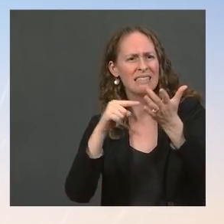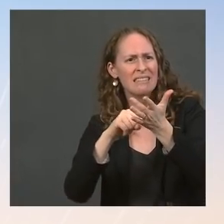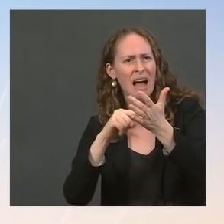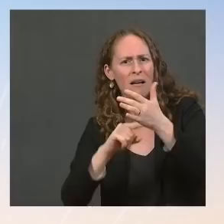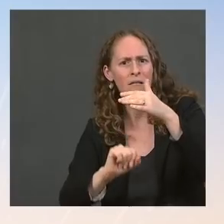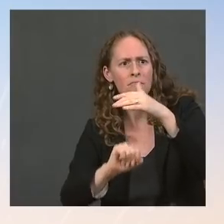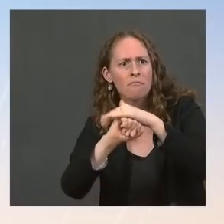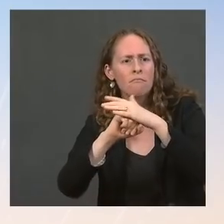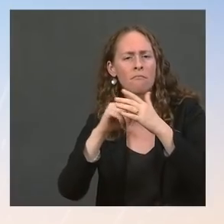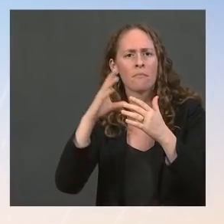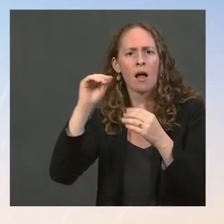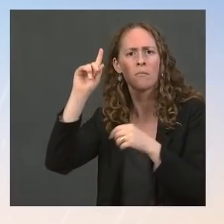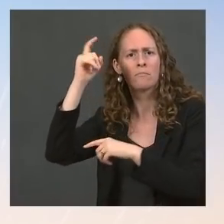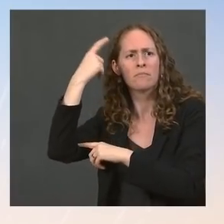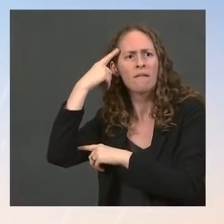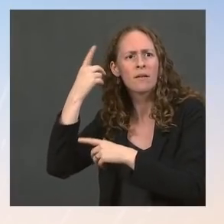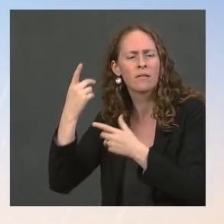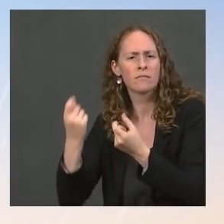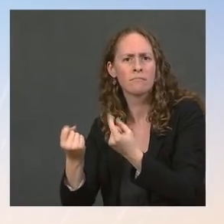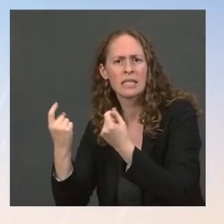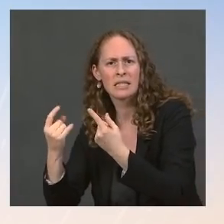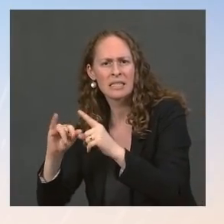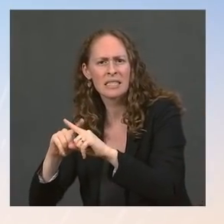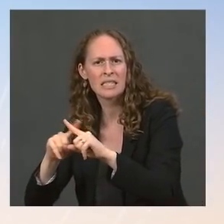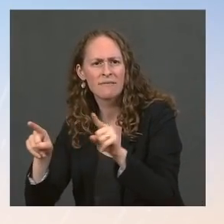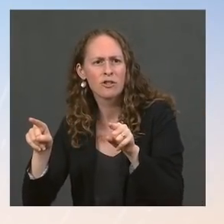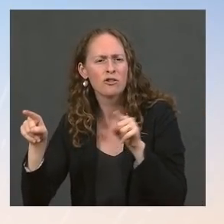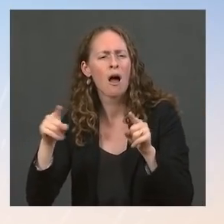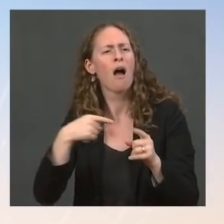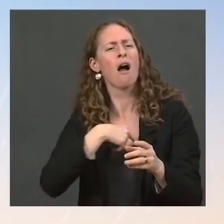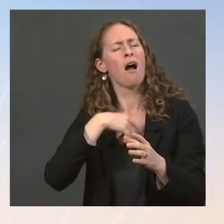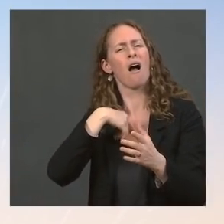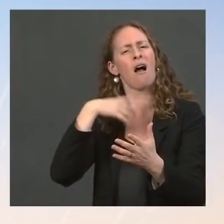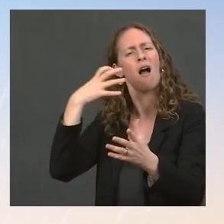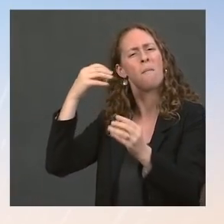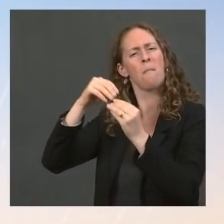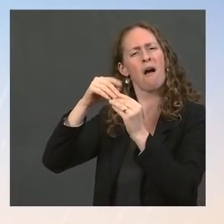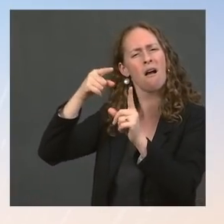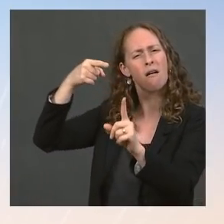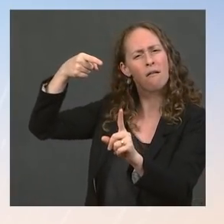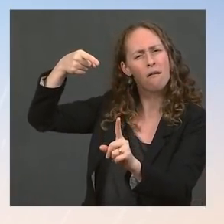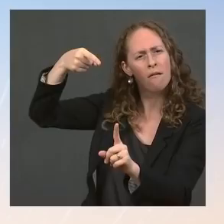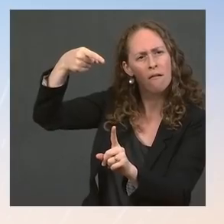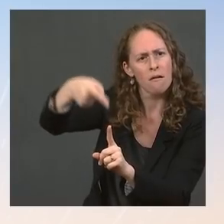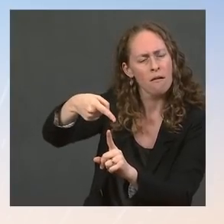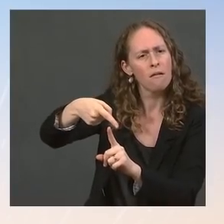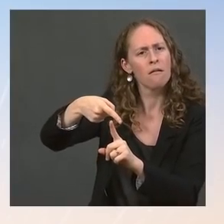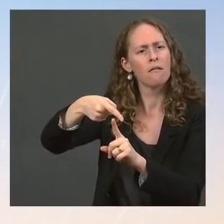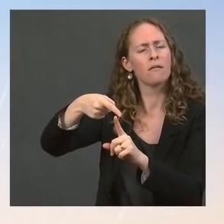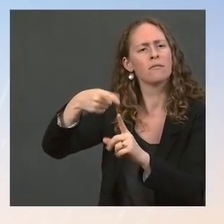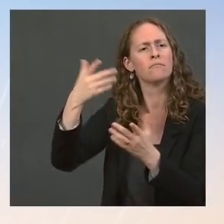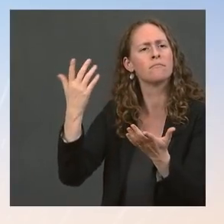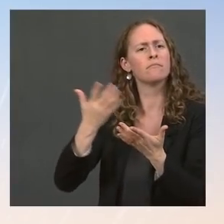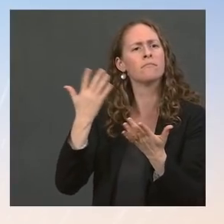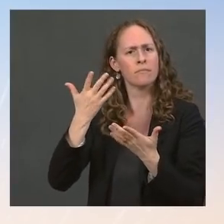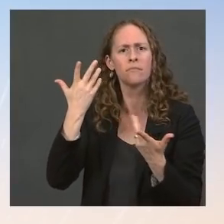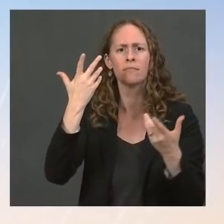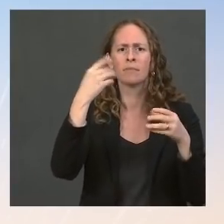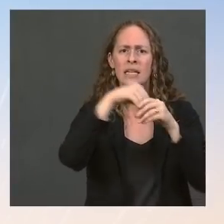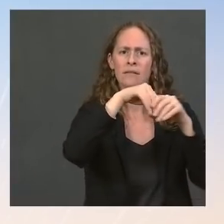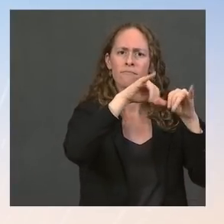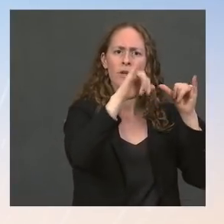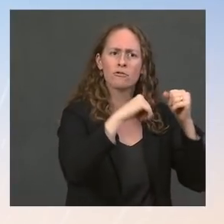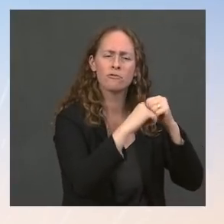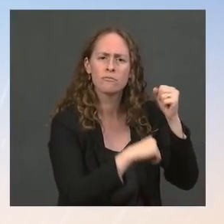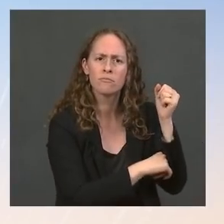different category where there are actual deadlines. But I'm talking about the BIF and the infrastructure and the reconciliation